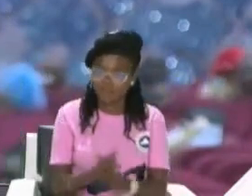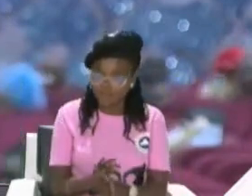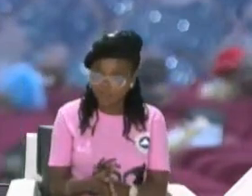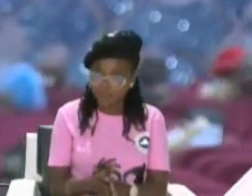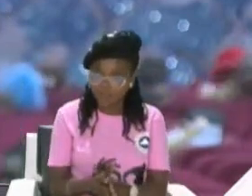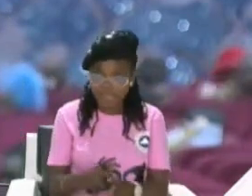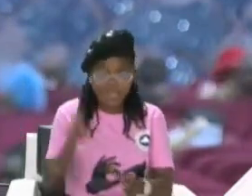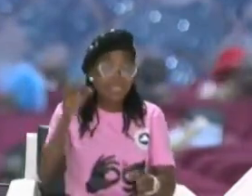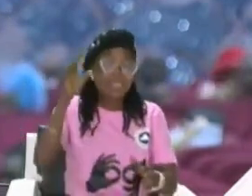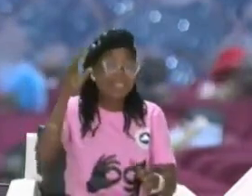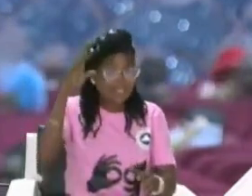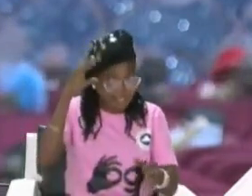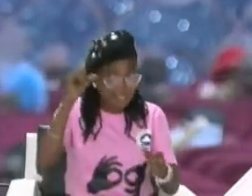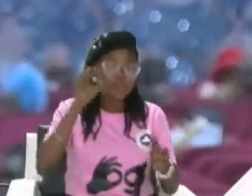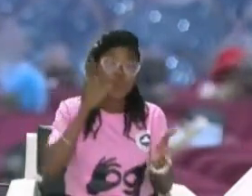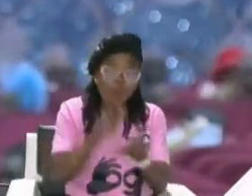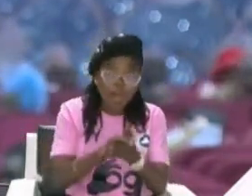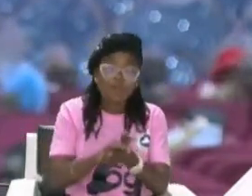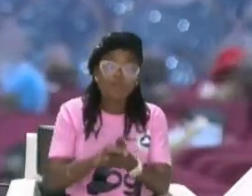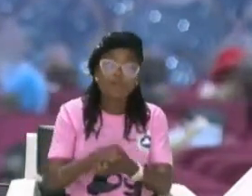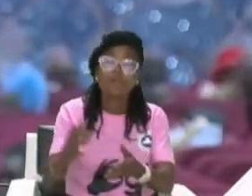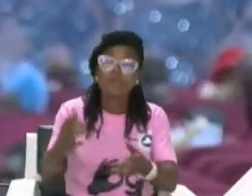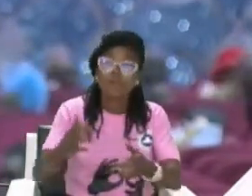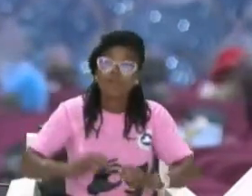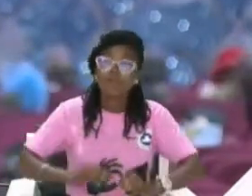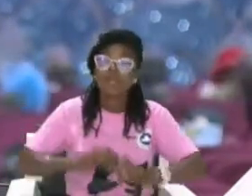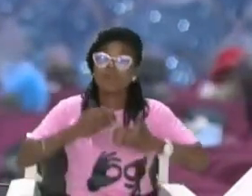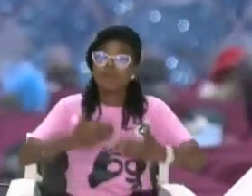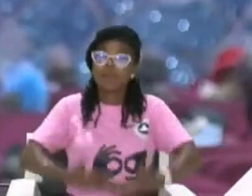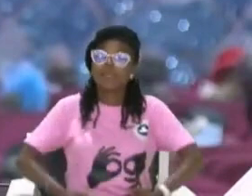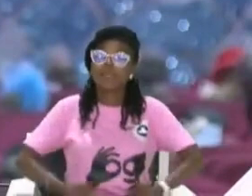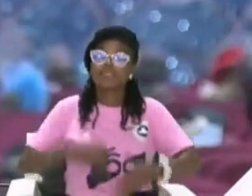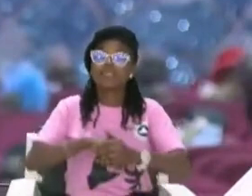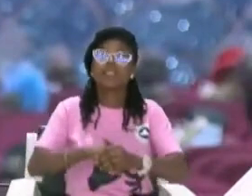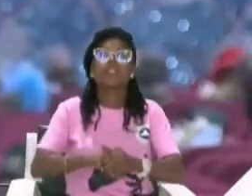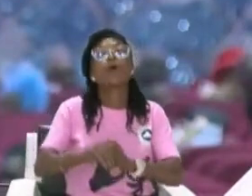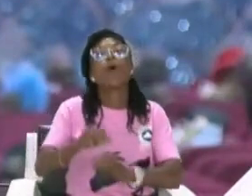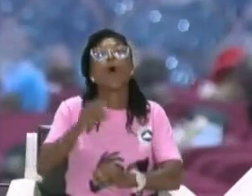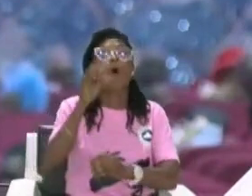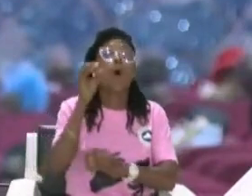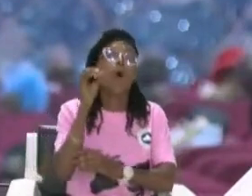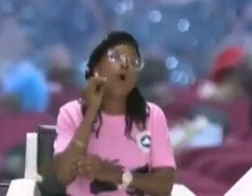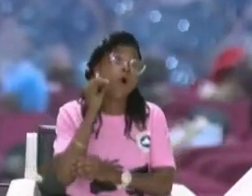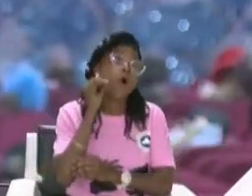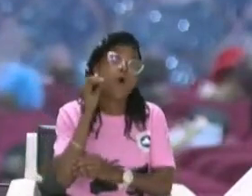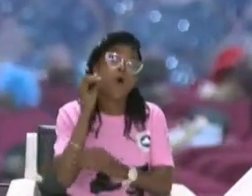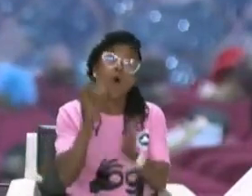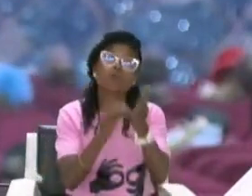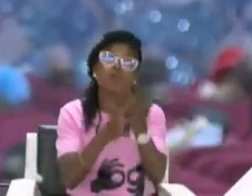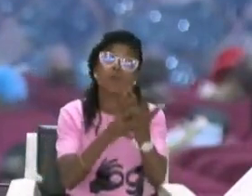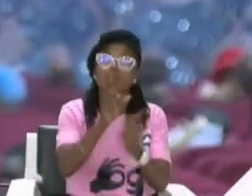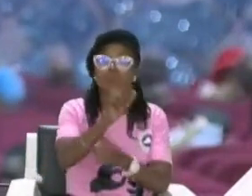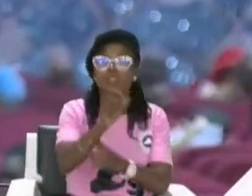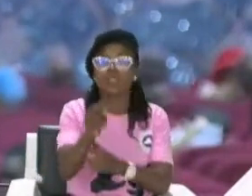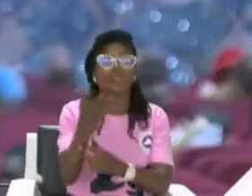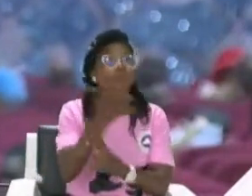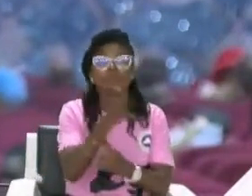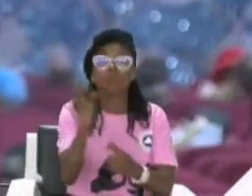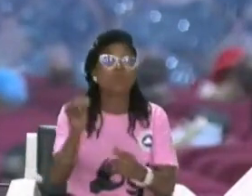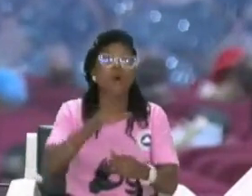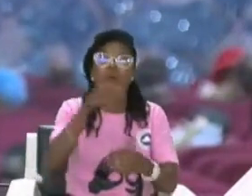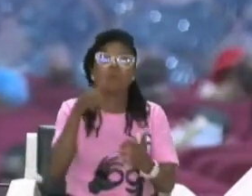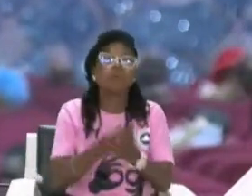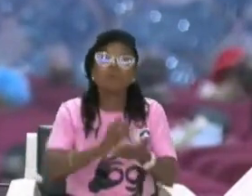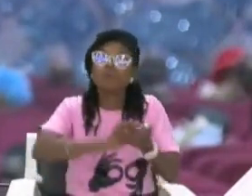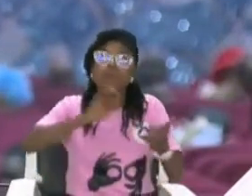His wife got pregnant in October 2023. There was no miscarriage, and presently, his family